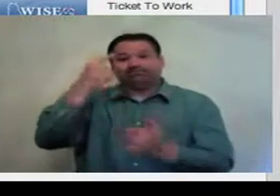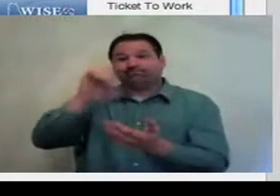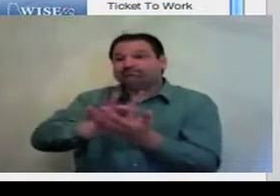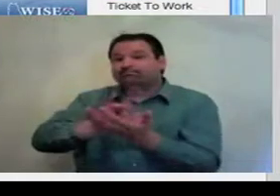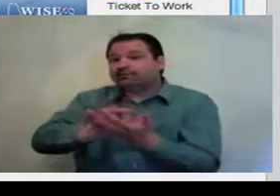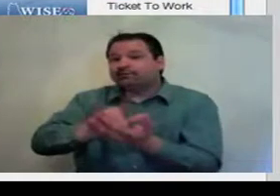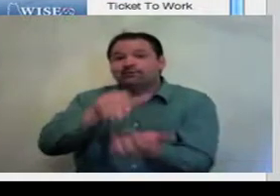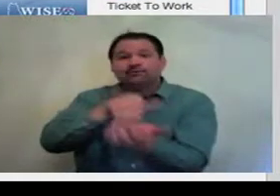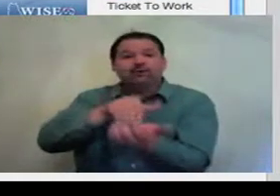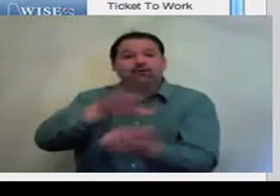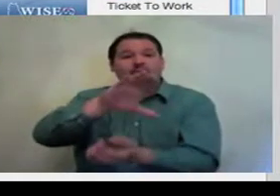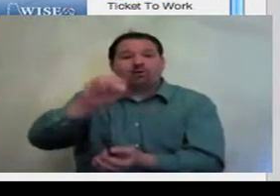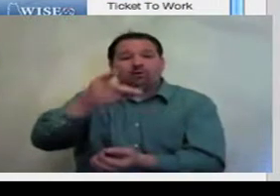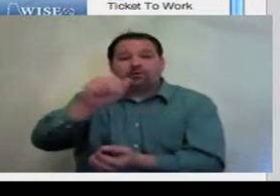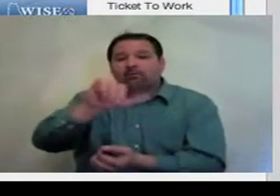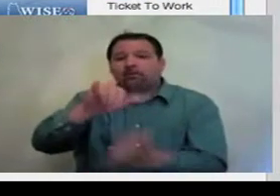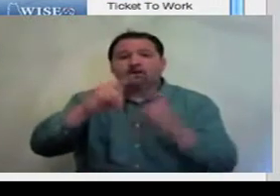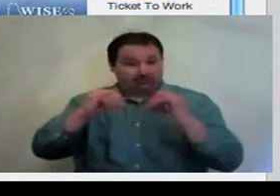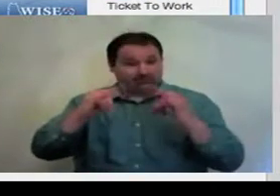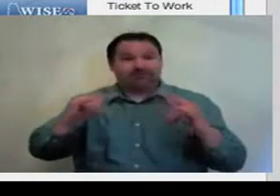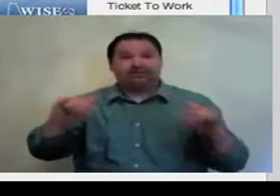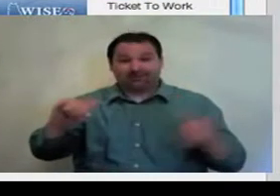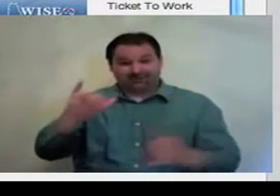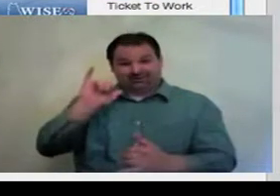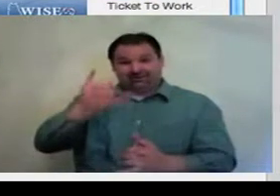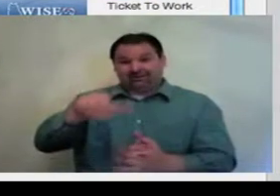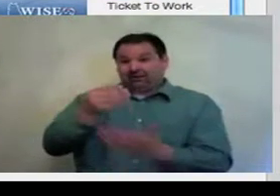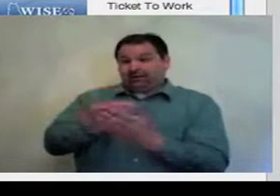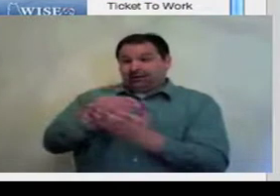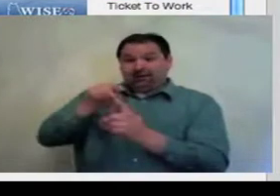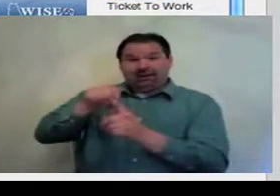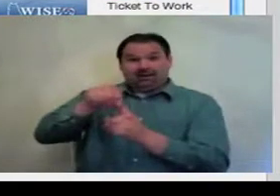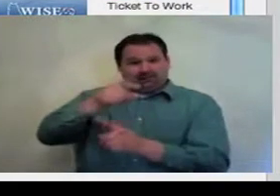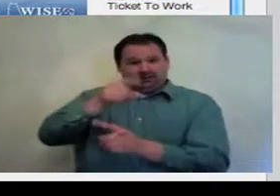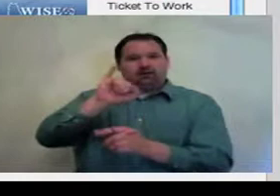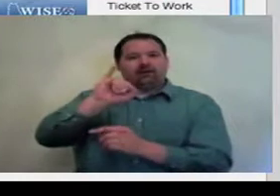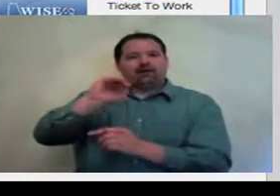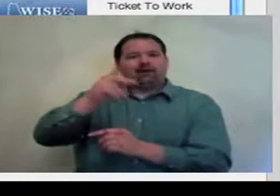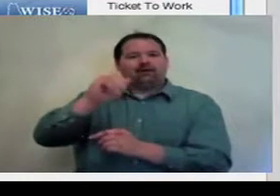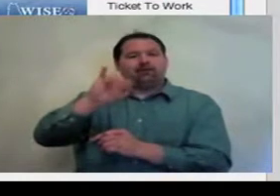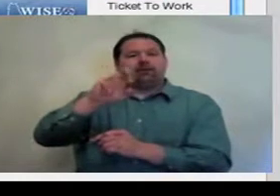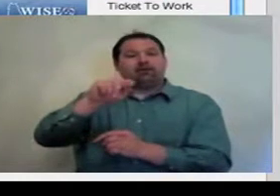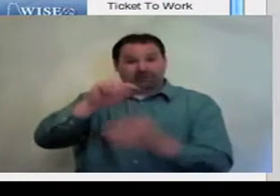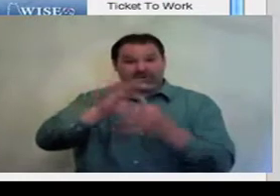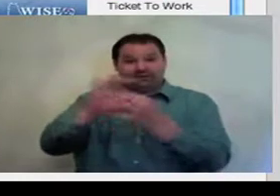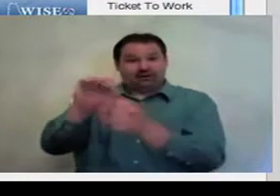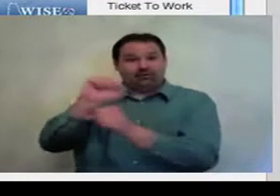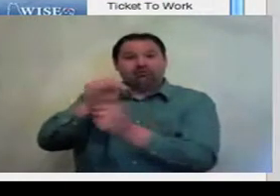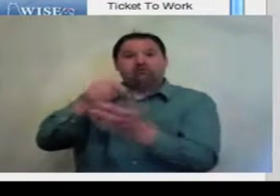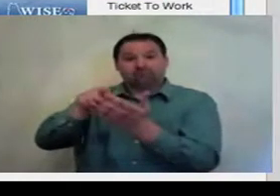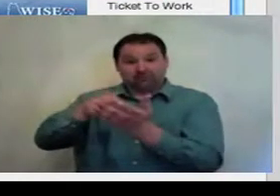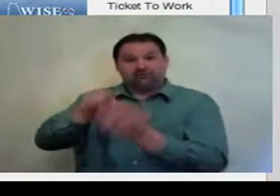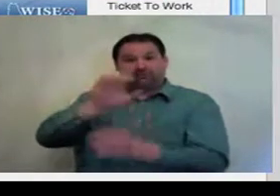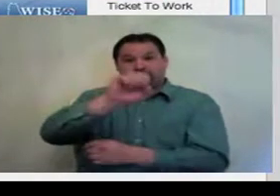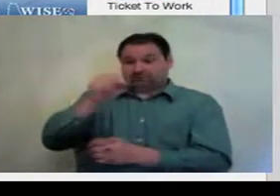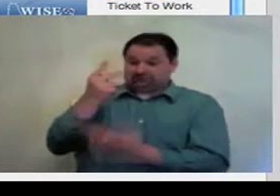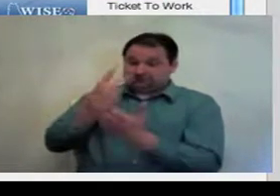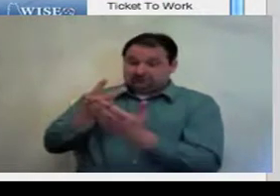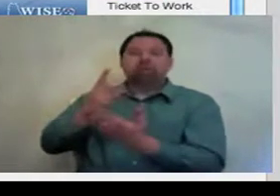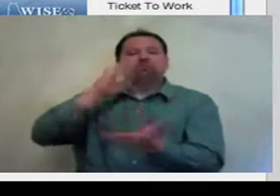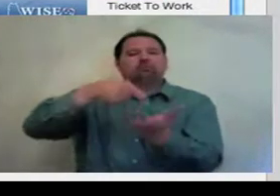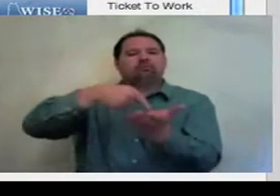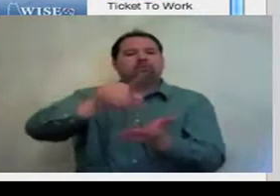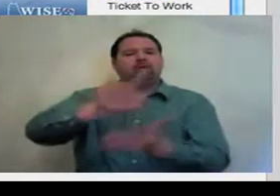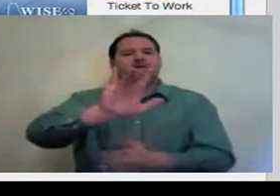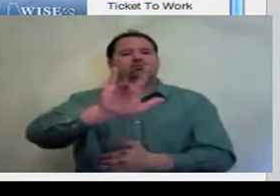out of pocket for medication or for doctor's copays and things, you can apply for the impairment-related work expense, and Social